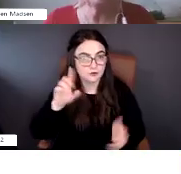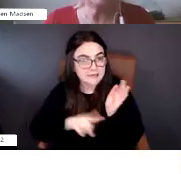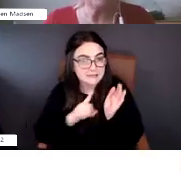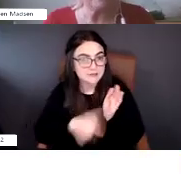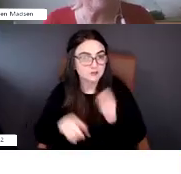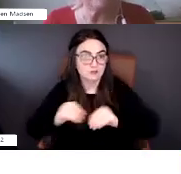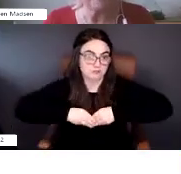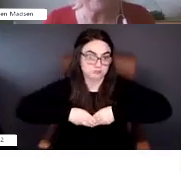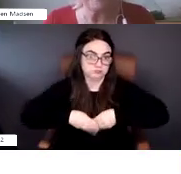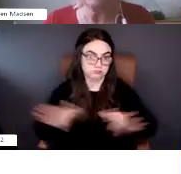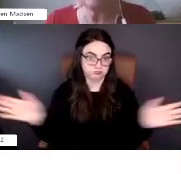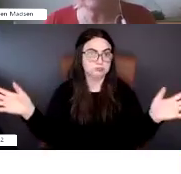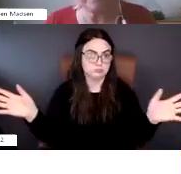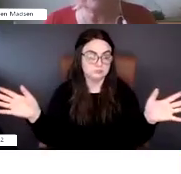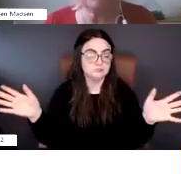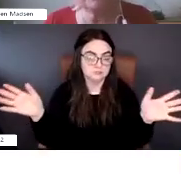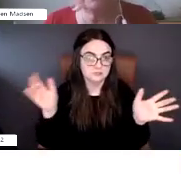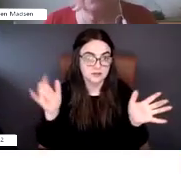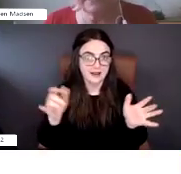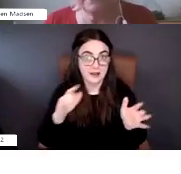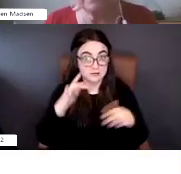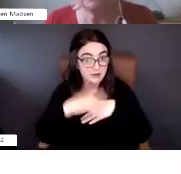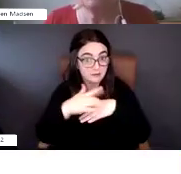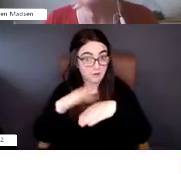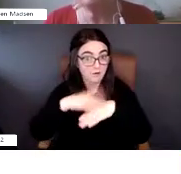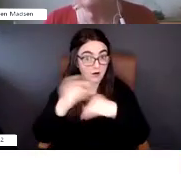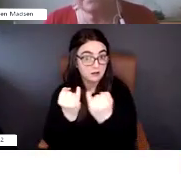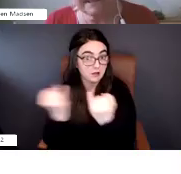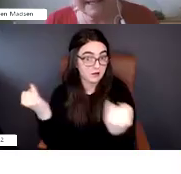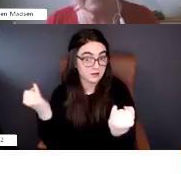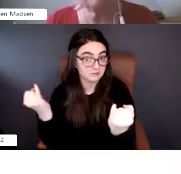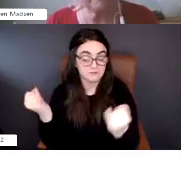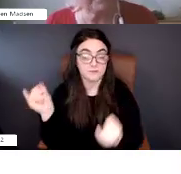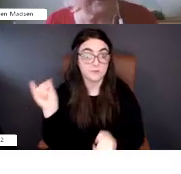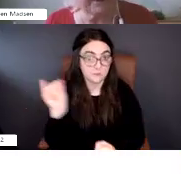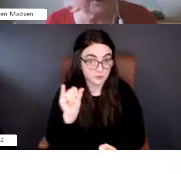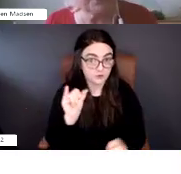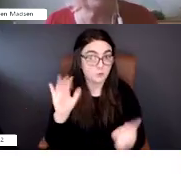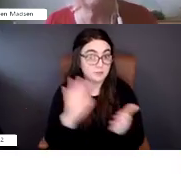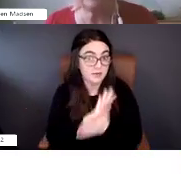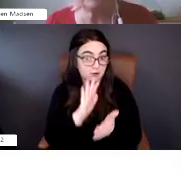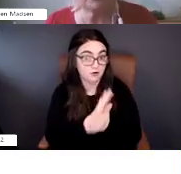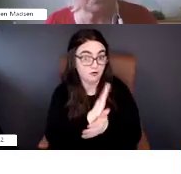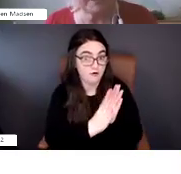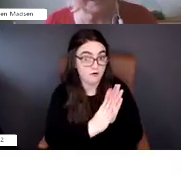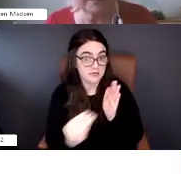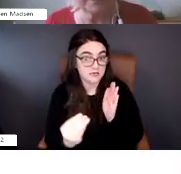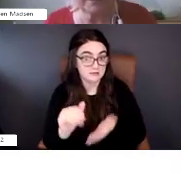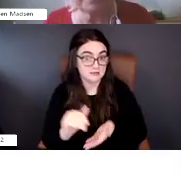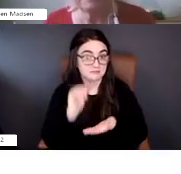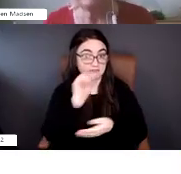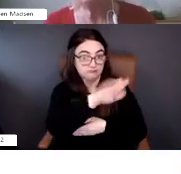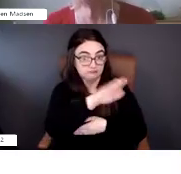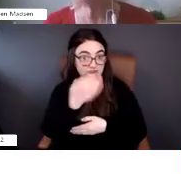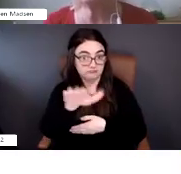out, and it was available online. We also sent out paper versions if people requested